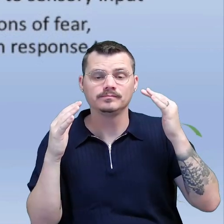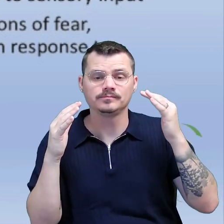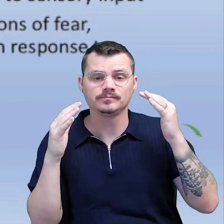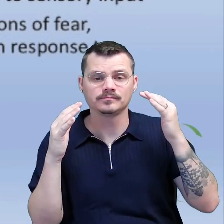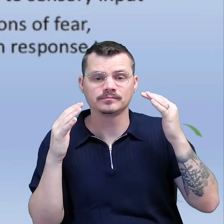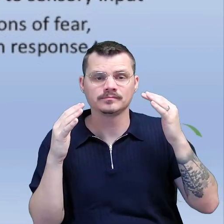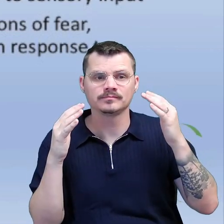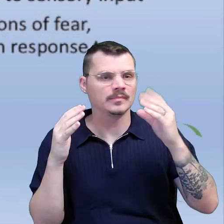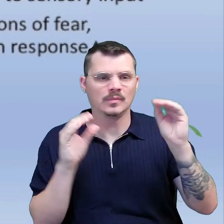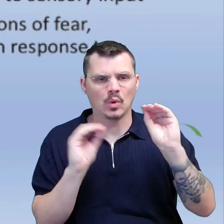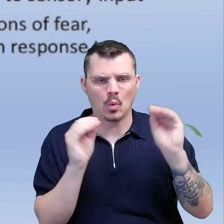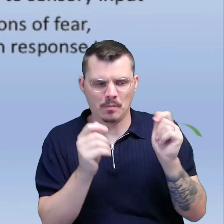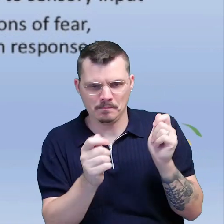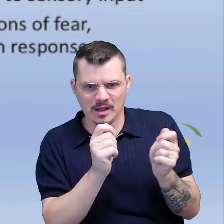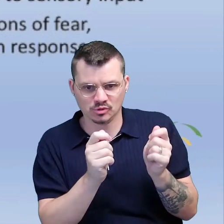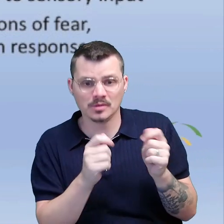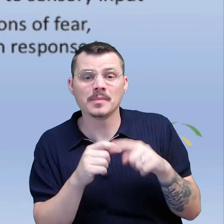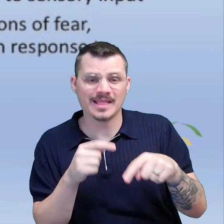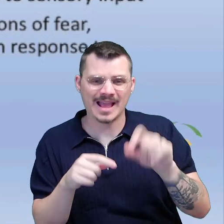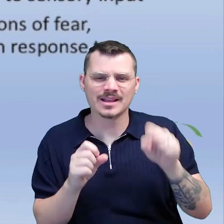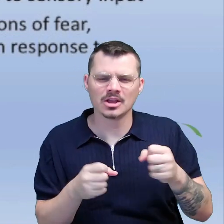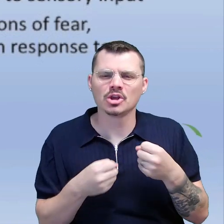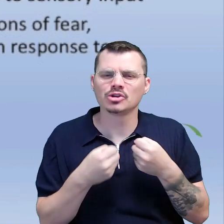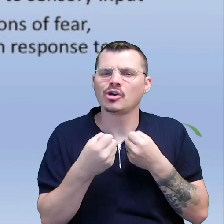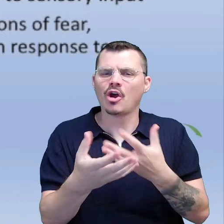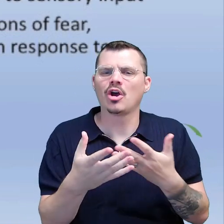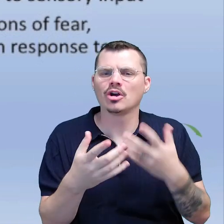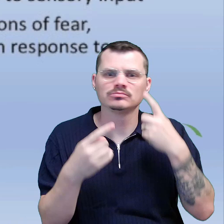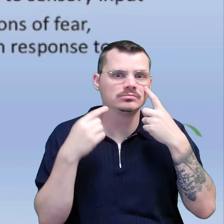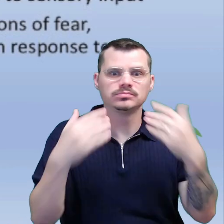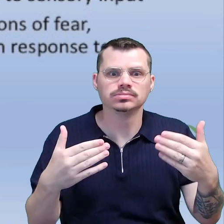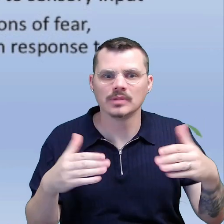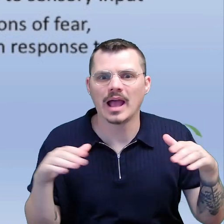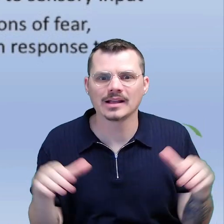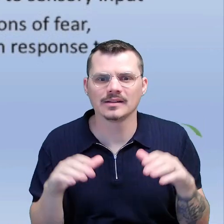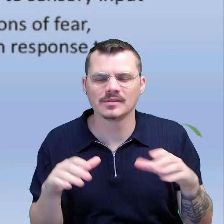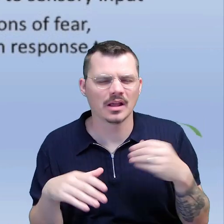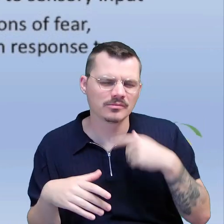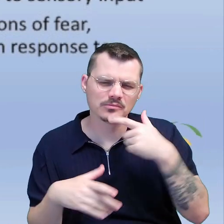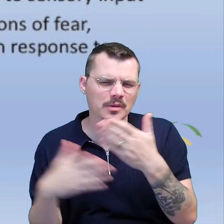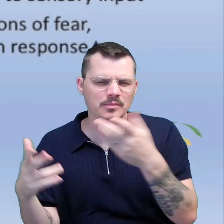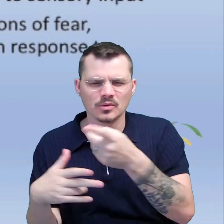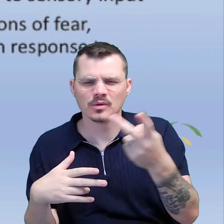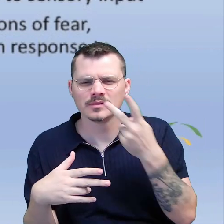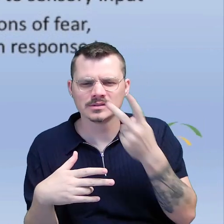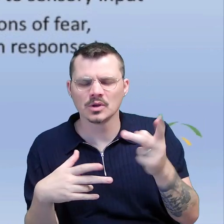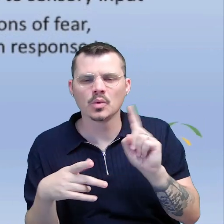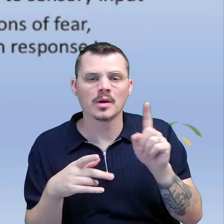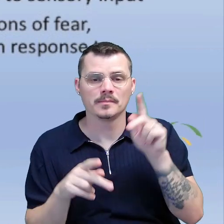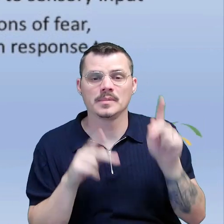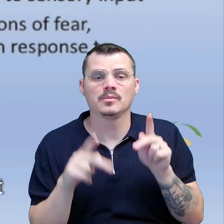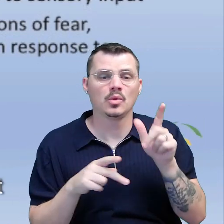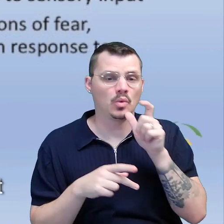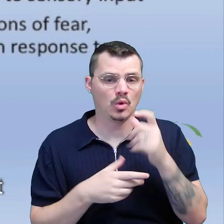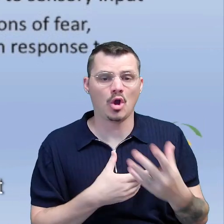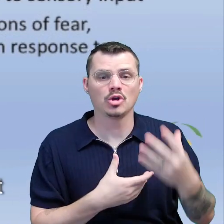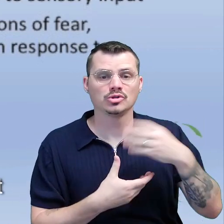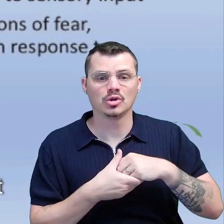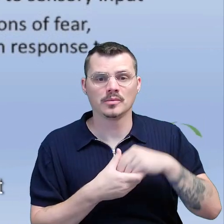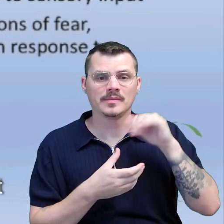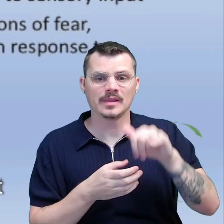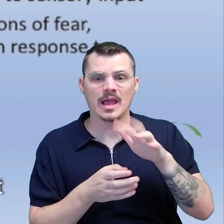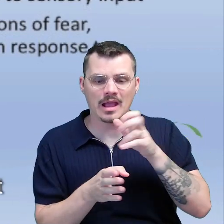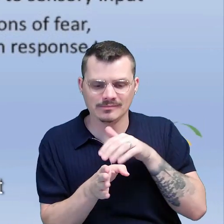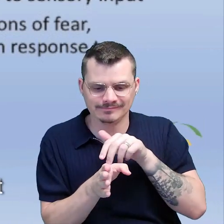not modulated, can cause reckless activities. And we've all heard the stories of people with autism